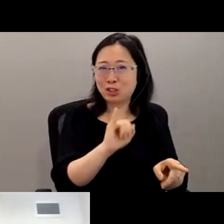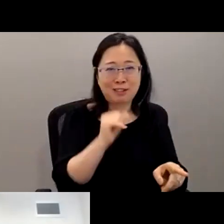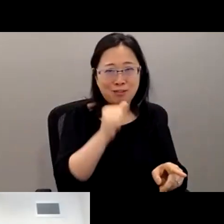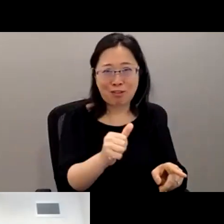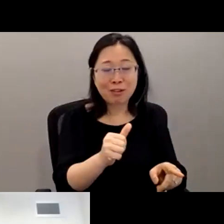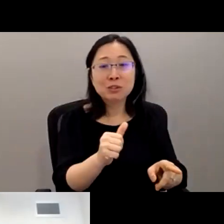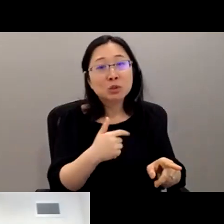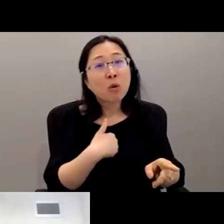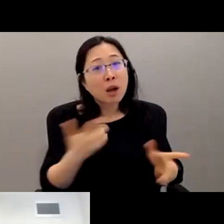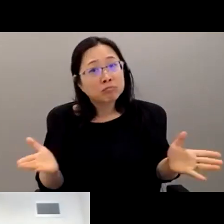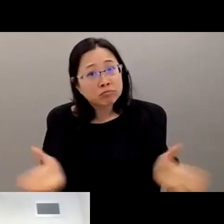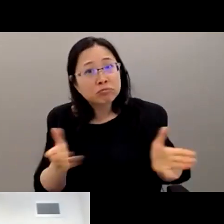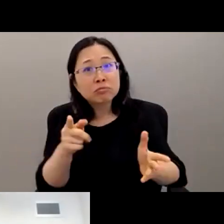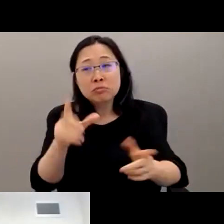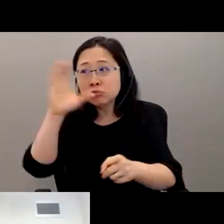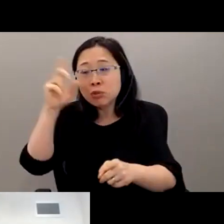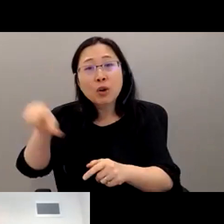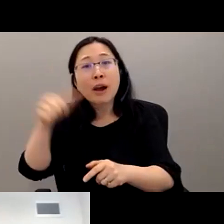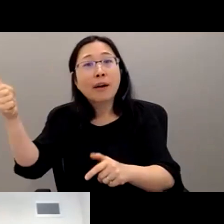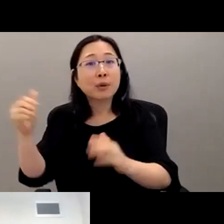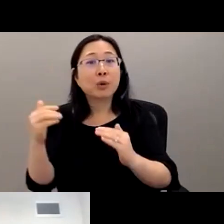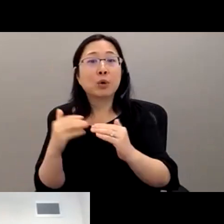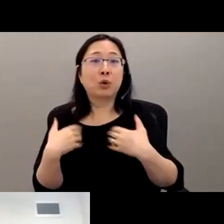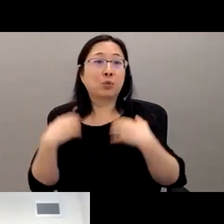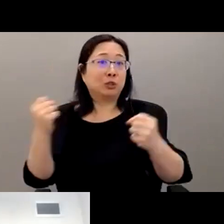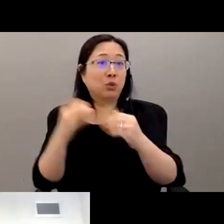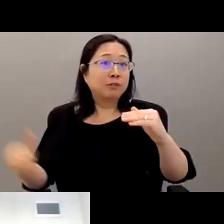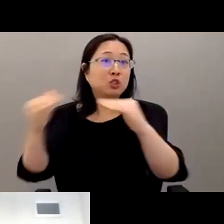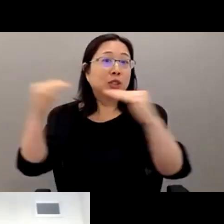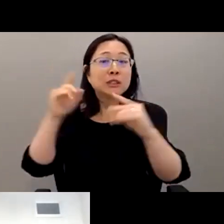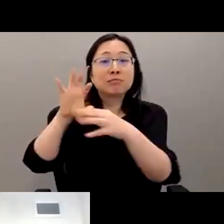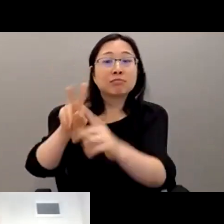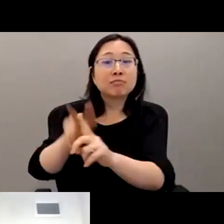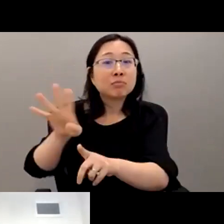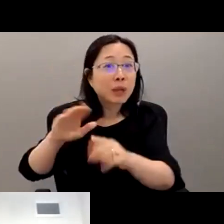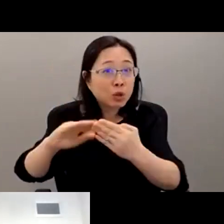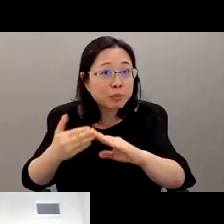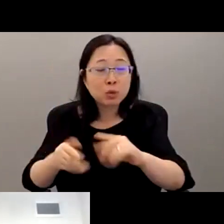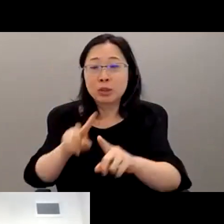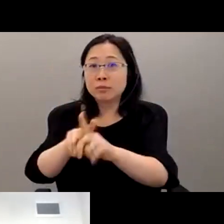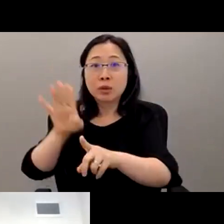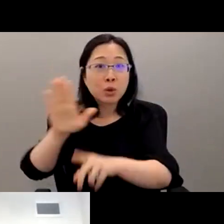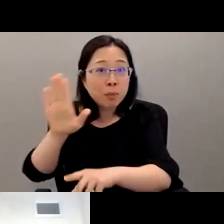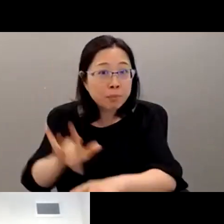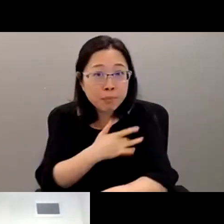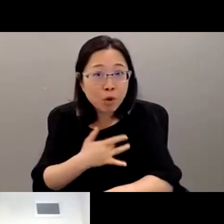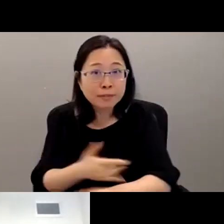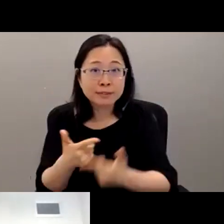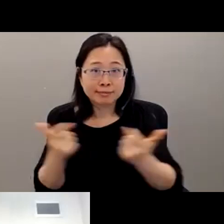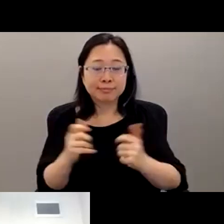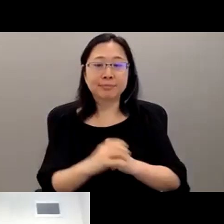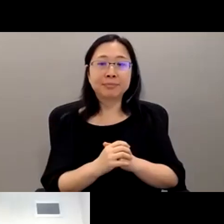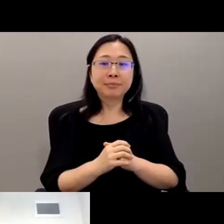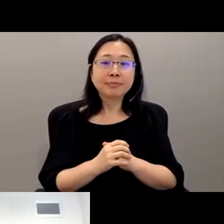encourage folks to look for other restorative justice organizations in their community or other community mediation centers, and they could connect with them. Also, of